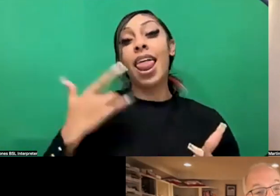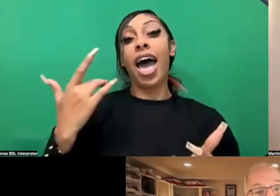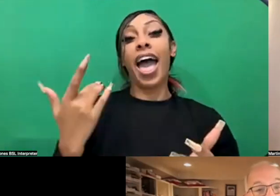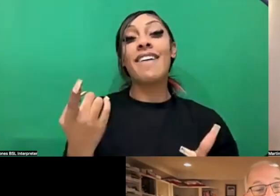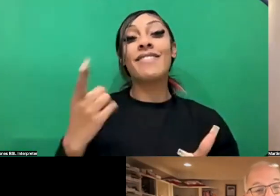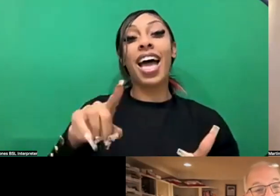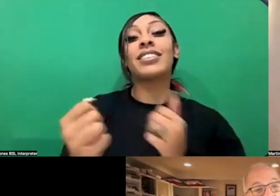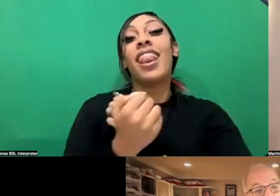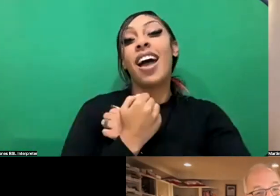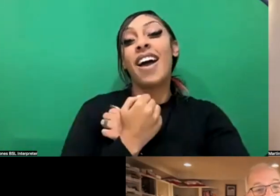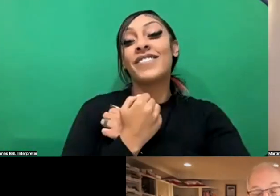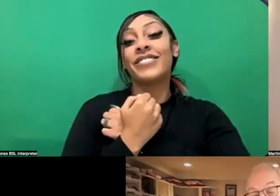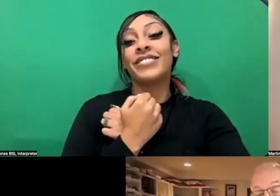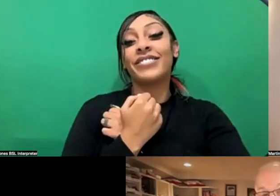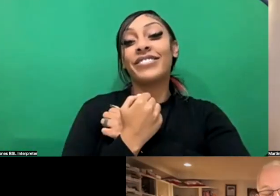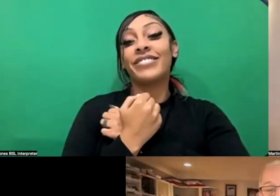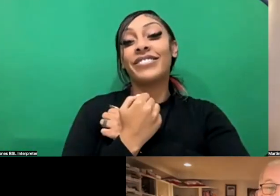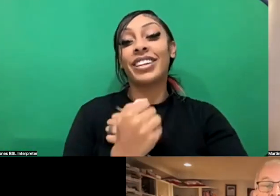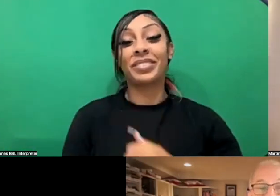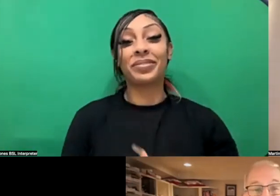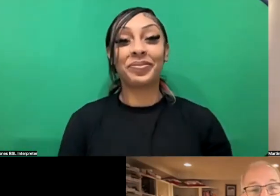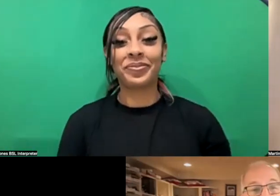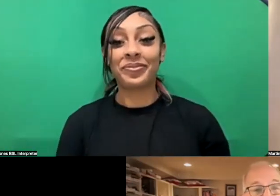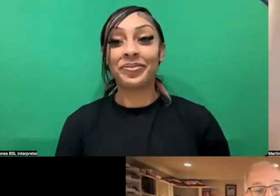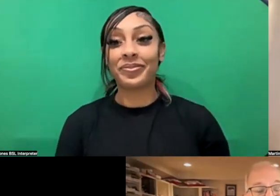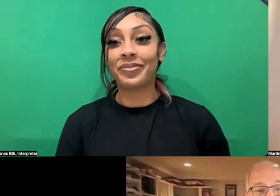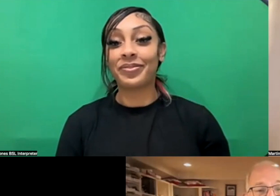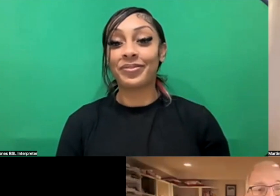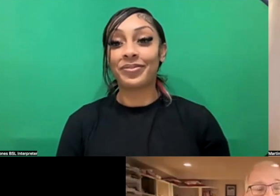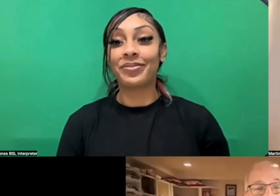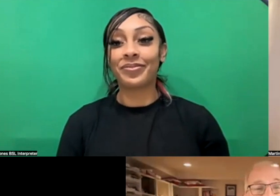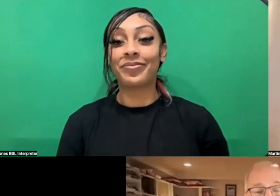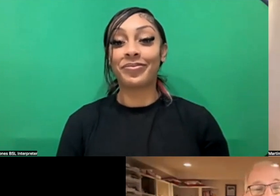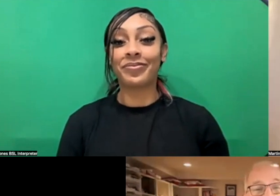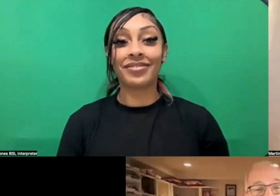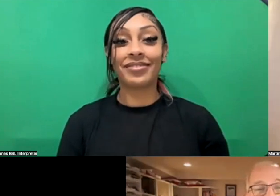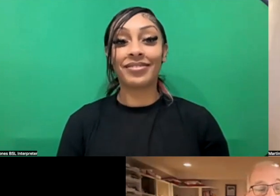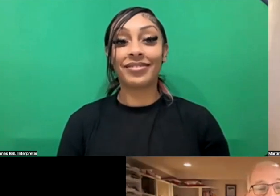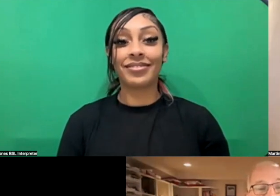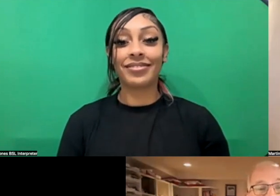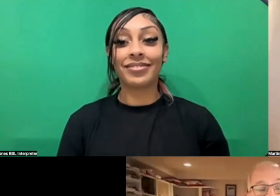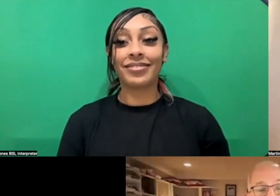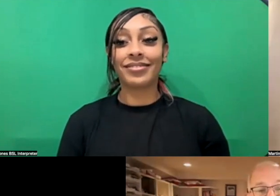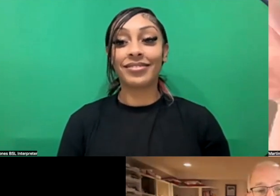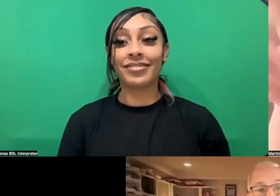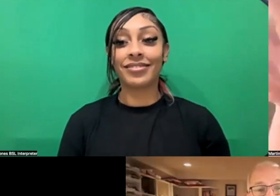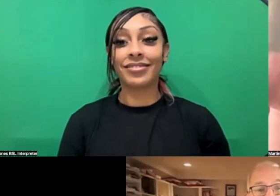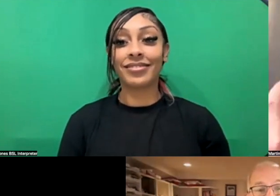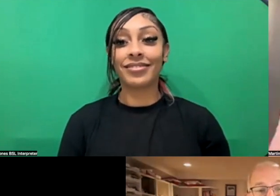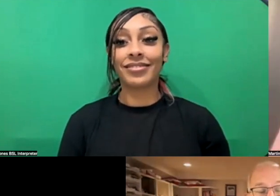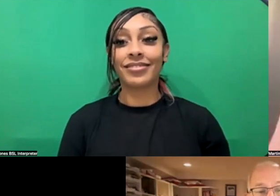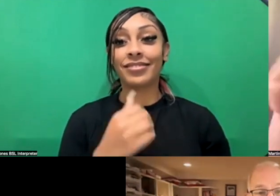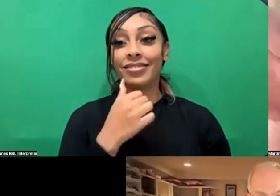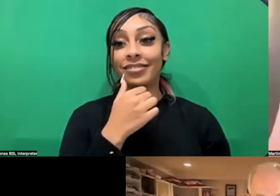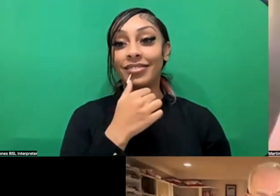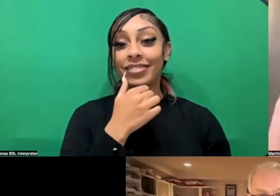it did not contain the sampled sounds of the LM1. Oh, I see. Okay. And then we, as we discussed